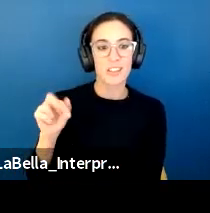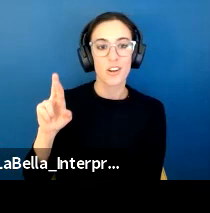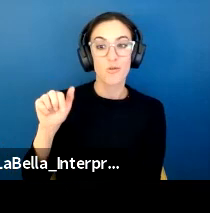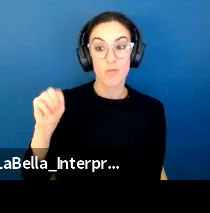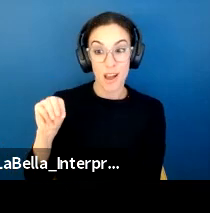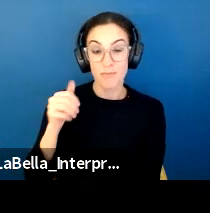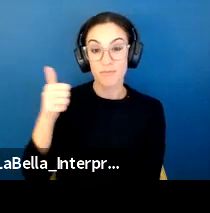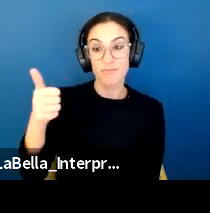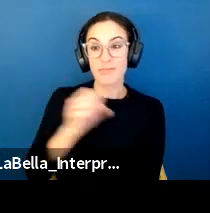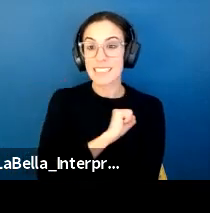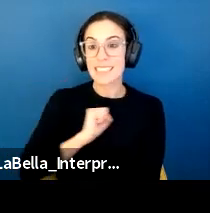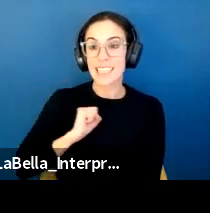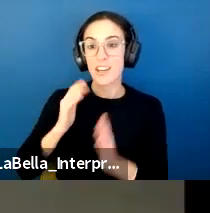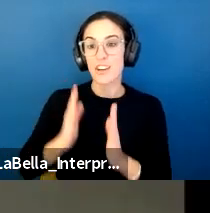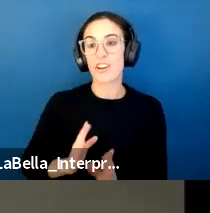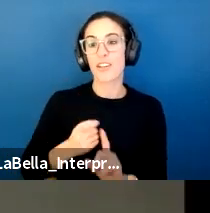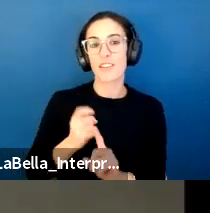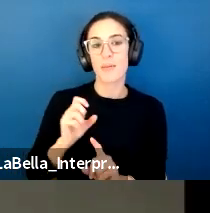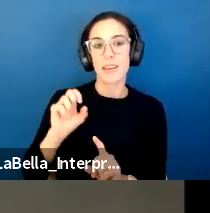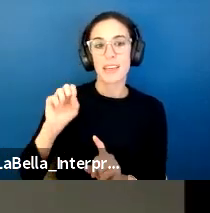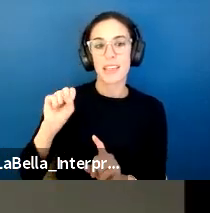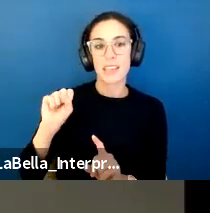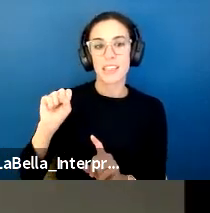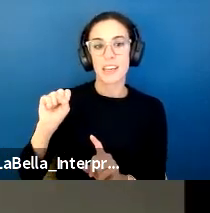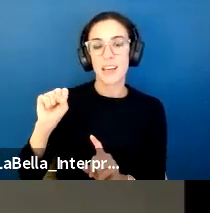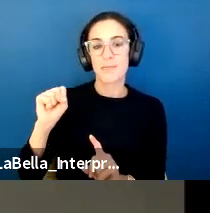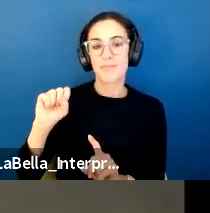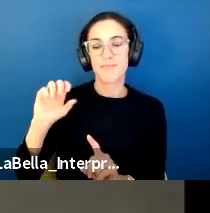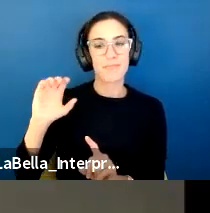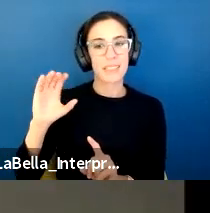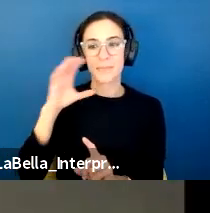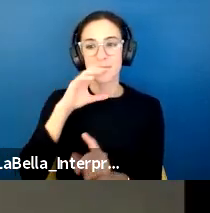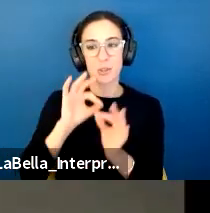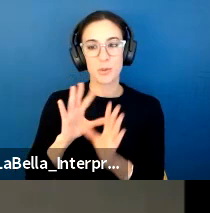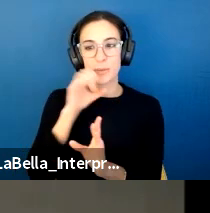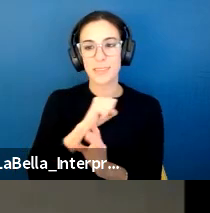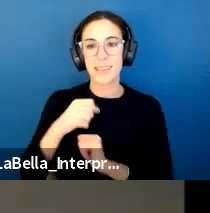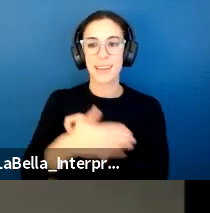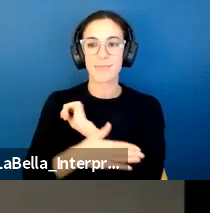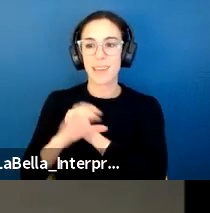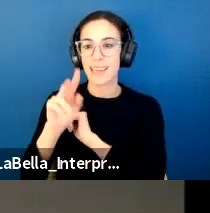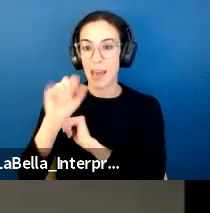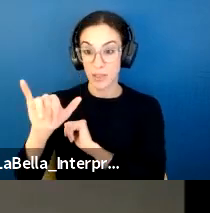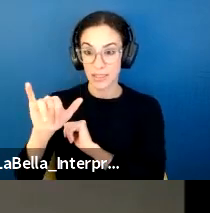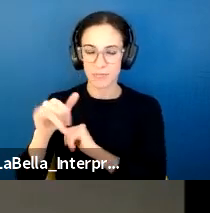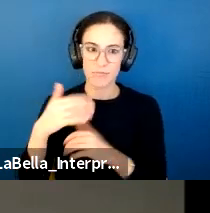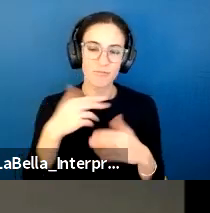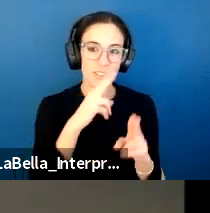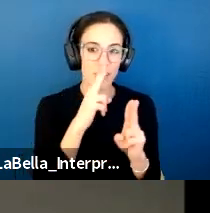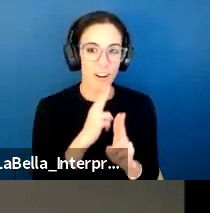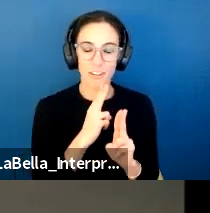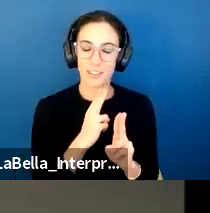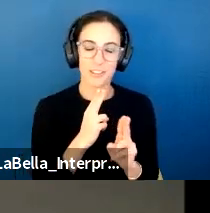County. Thanks so much, Tiff. It is a real honor and privilege to follow you and Judy in